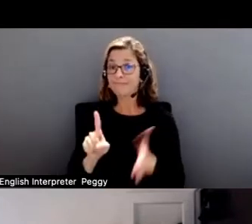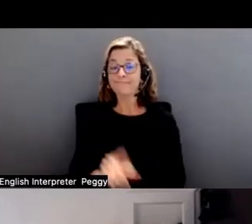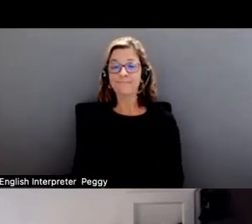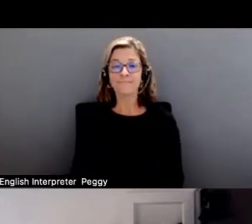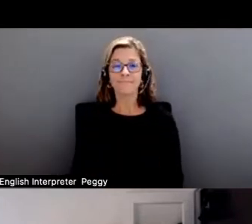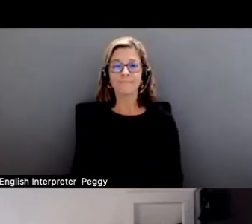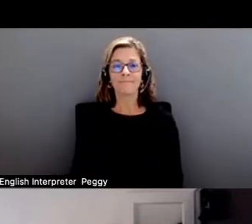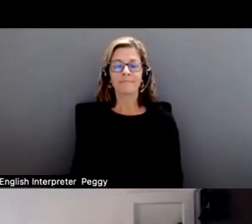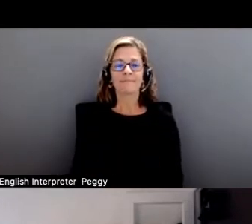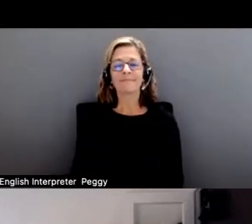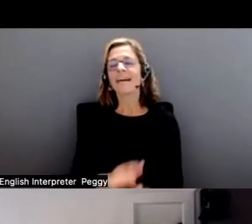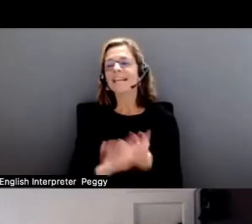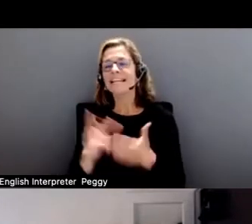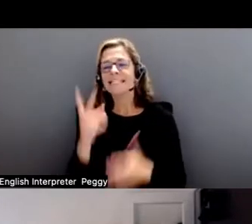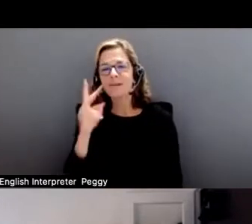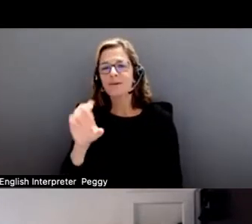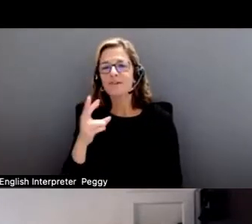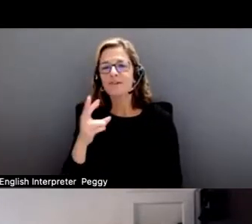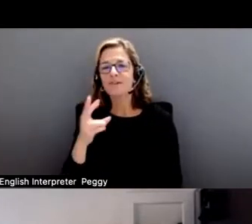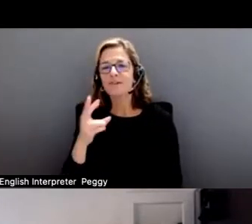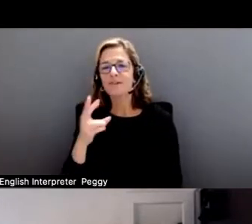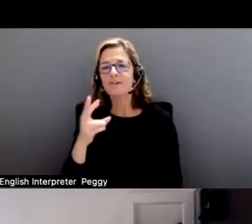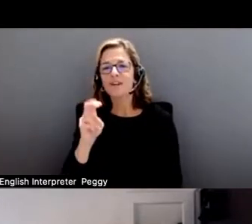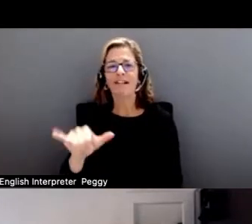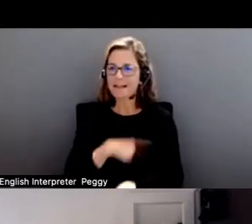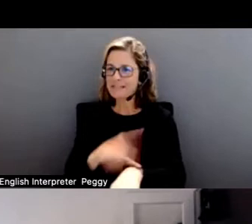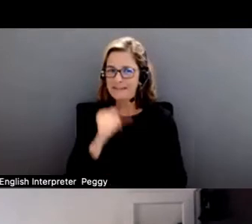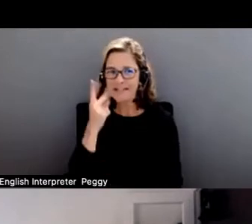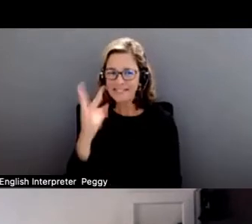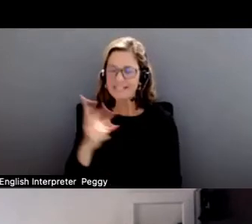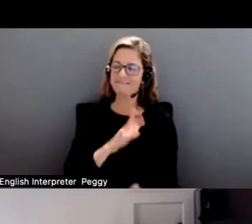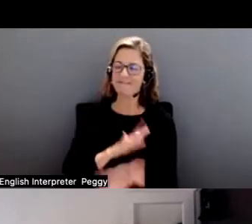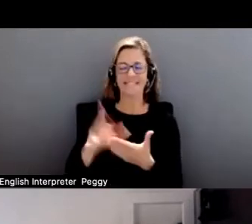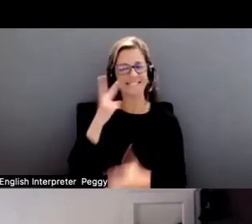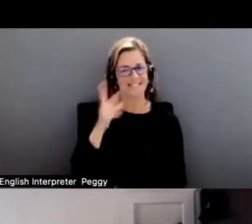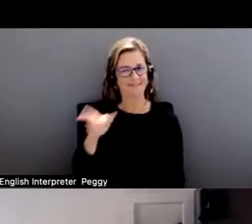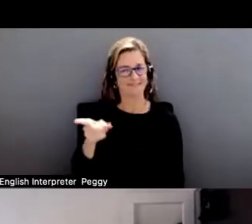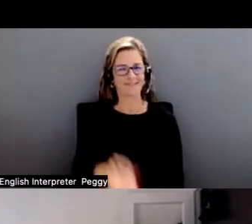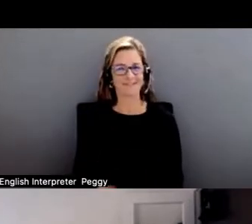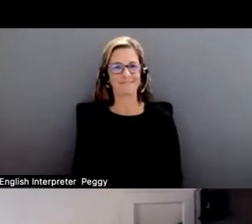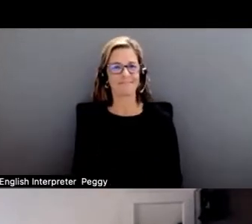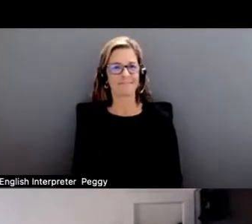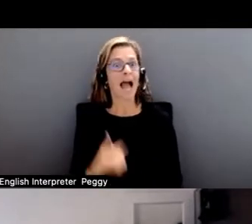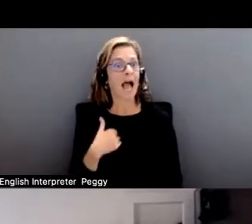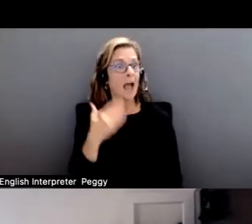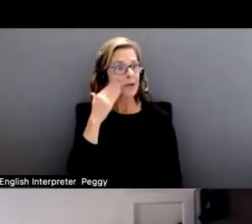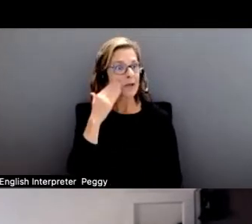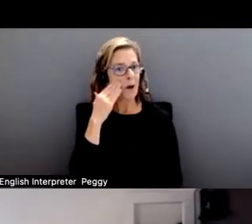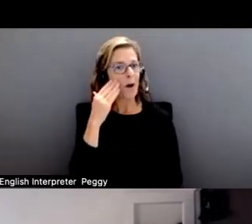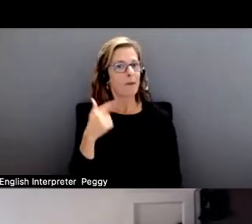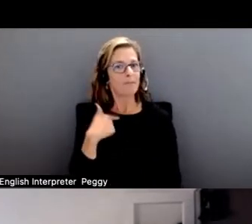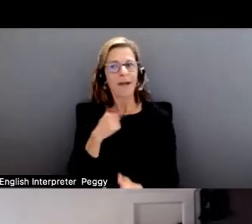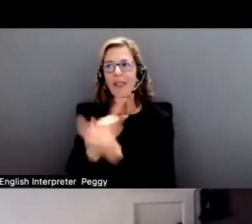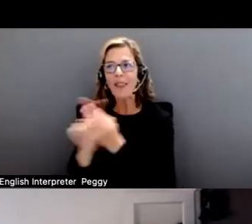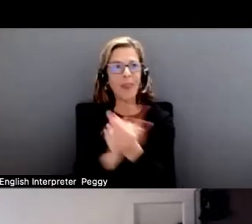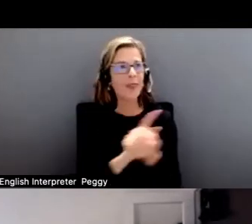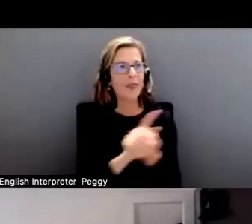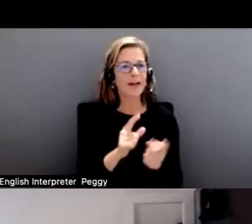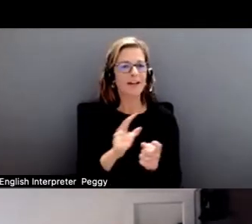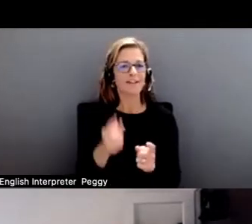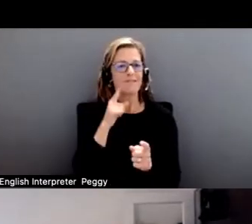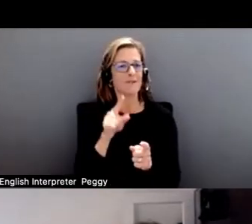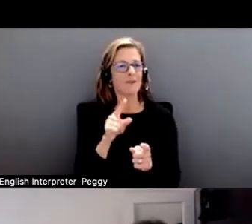And good to see you, Cheryl. Haven't seen you in a while as well. I know. I got to say hello to Tracy in the breakout room, but I